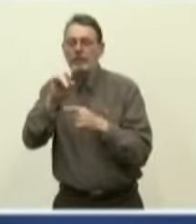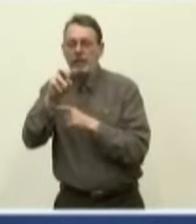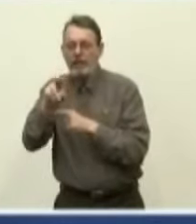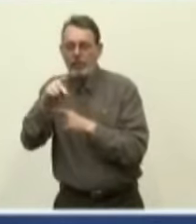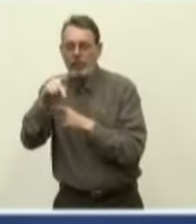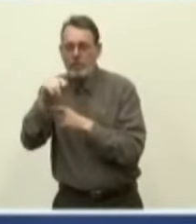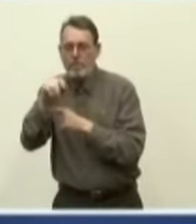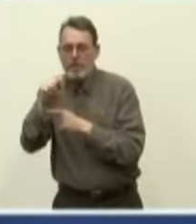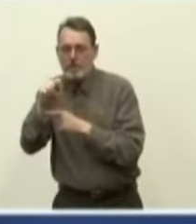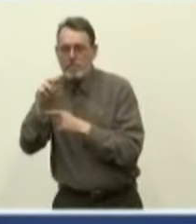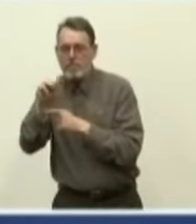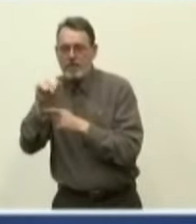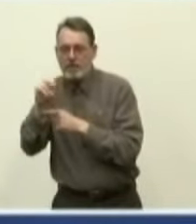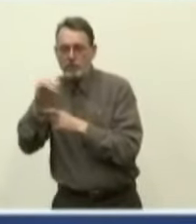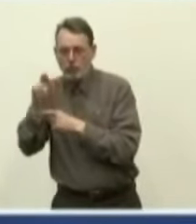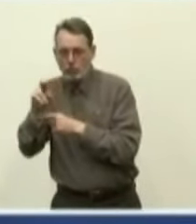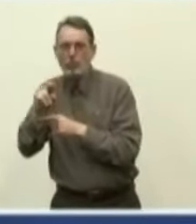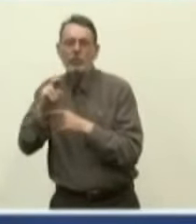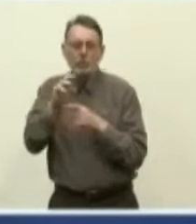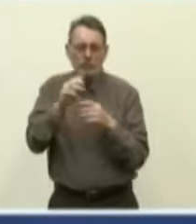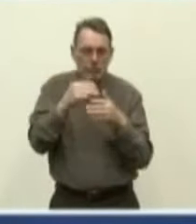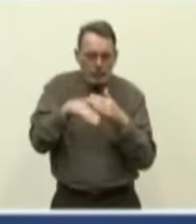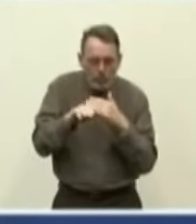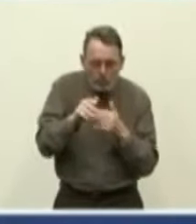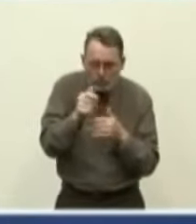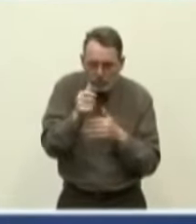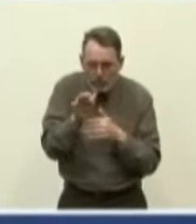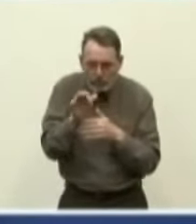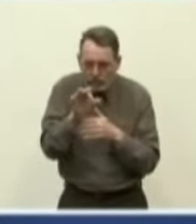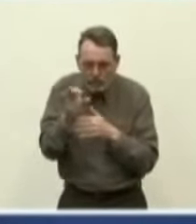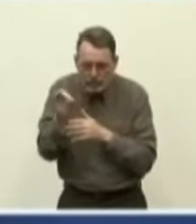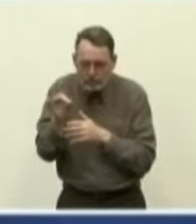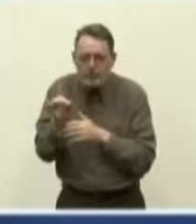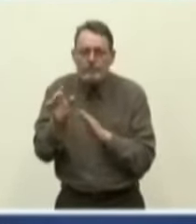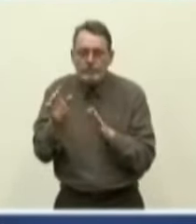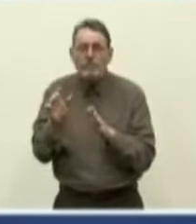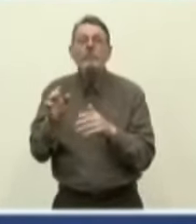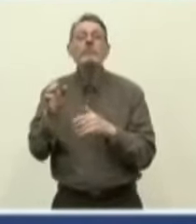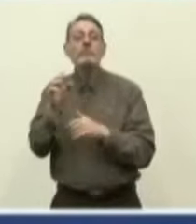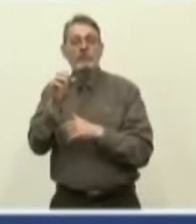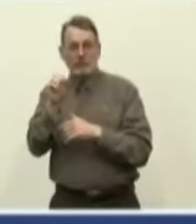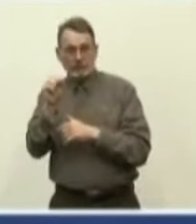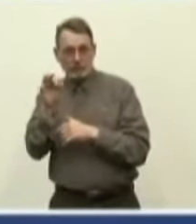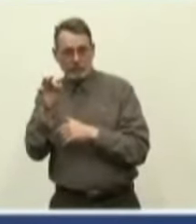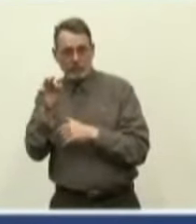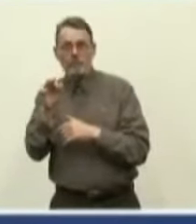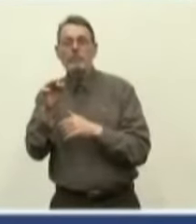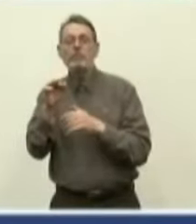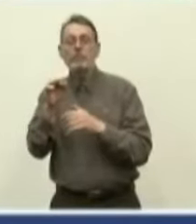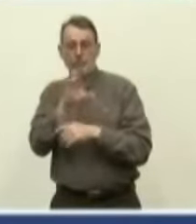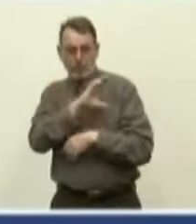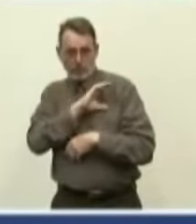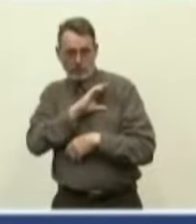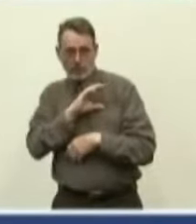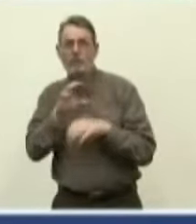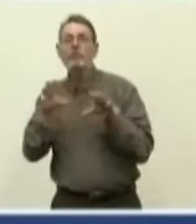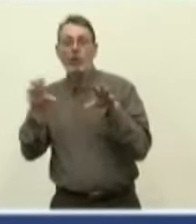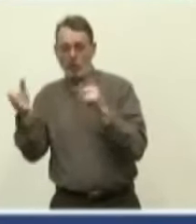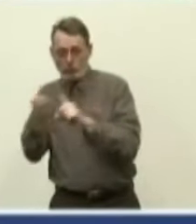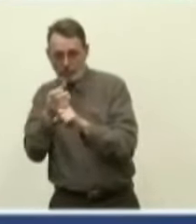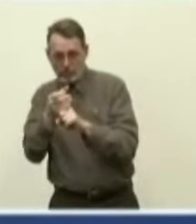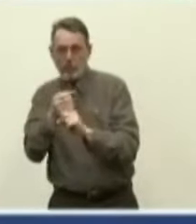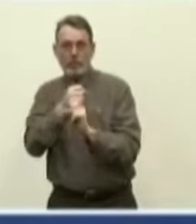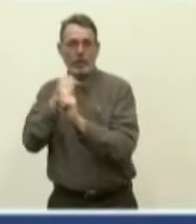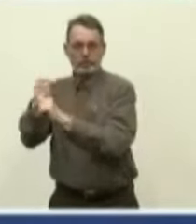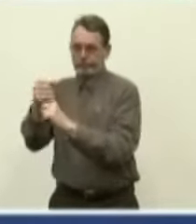26, 1998. Mr. Pittman was arrested by the San Francisco Police Department and booked at the San Francisco County Jail for